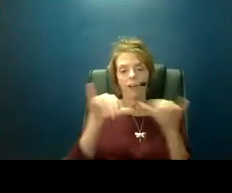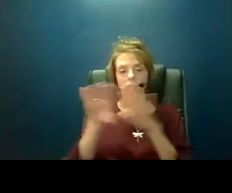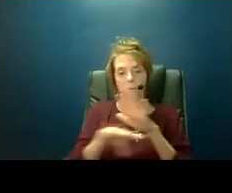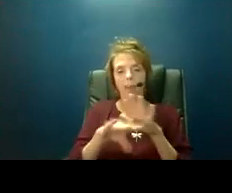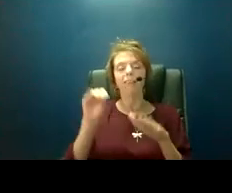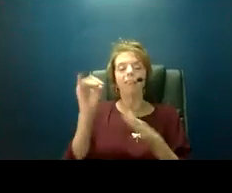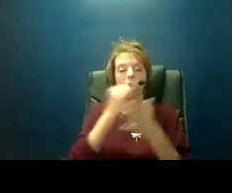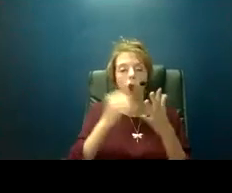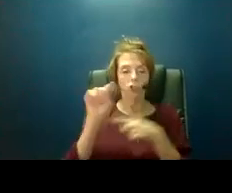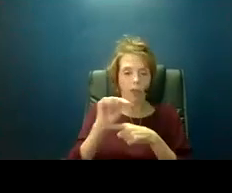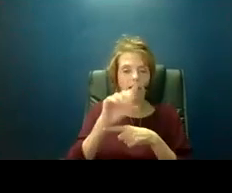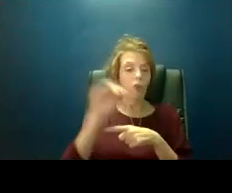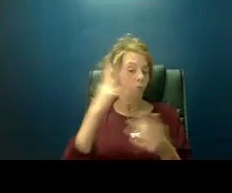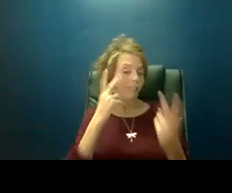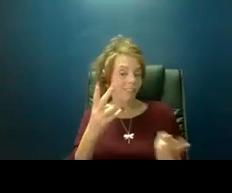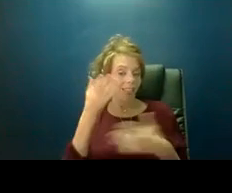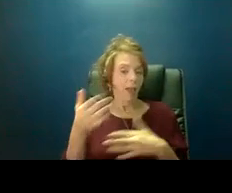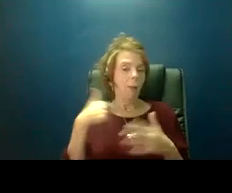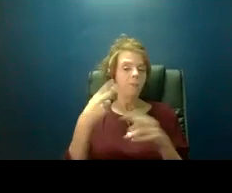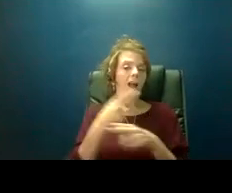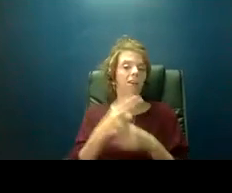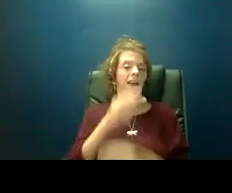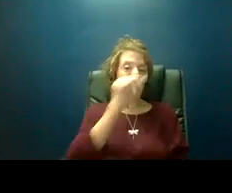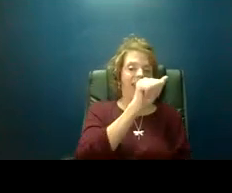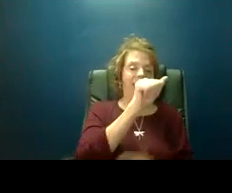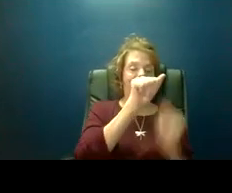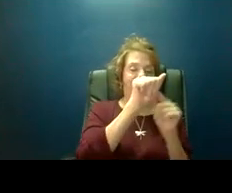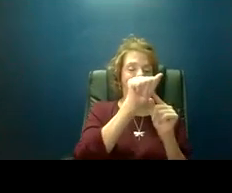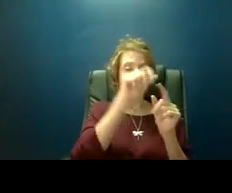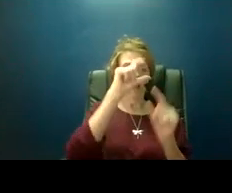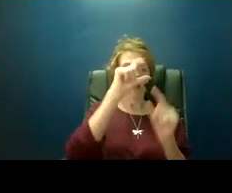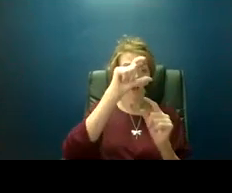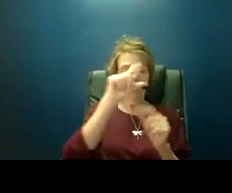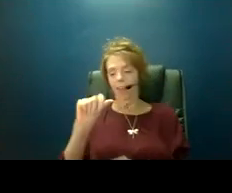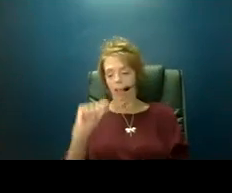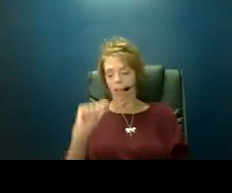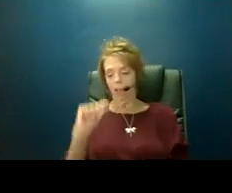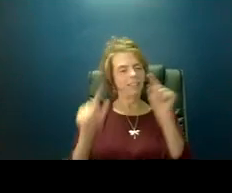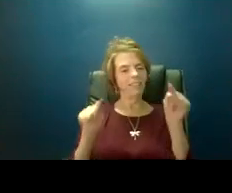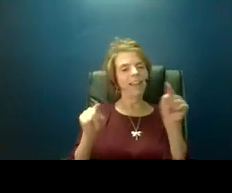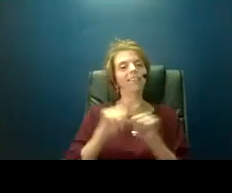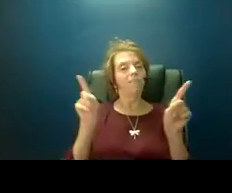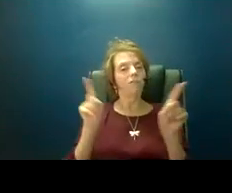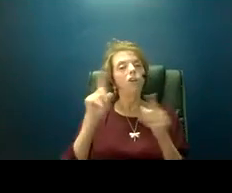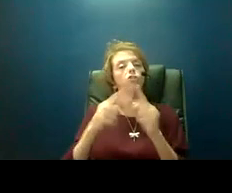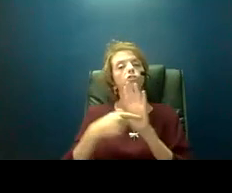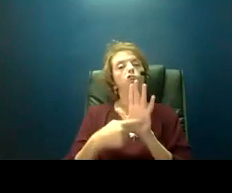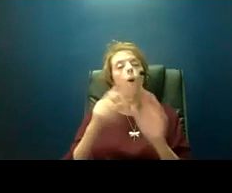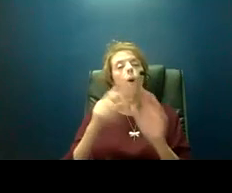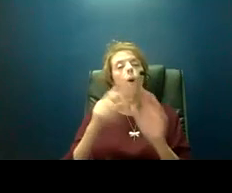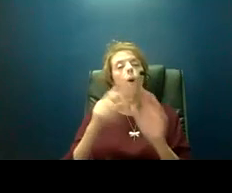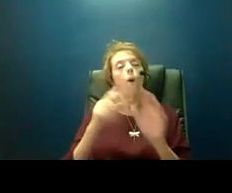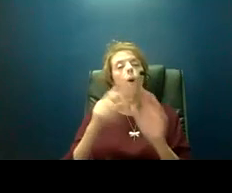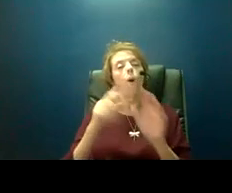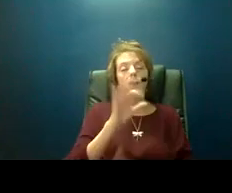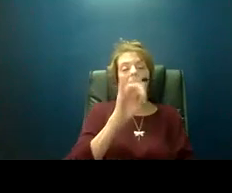And you'll notice there I use capital A and small a art to kind of distinguish between the field of art